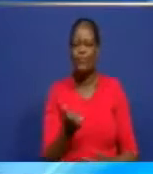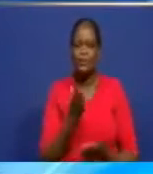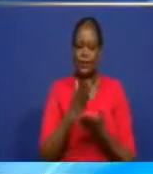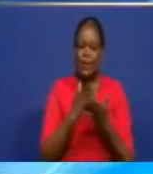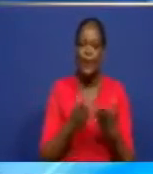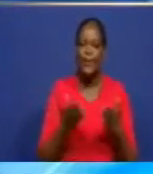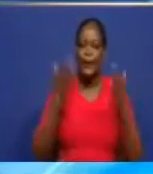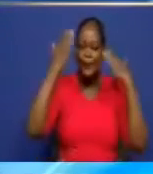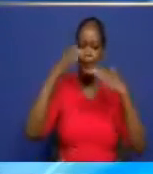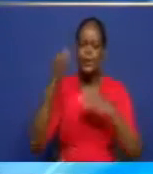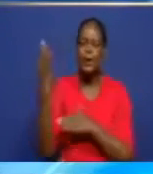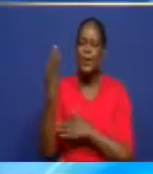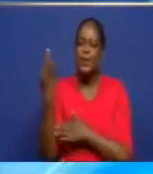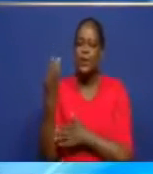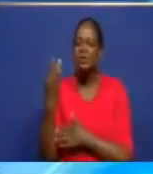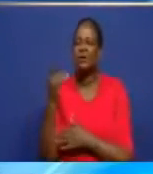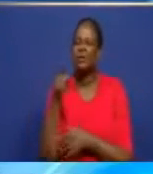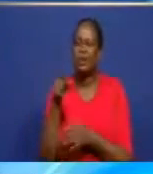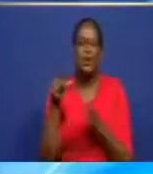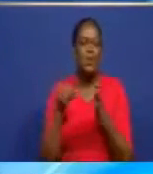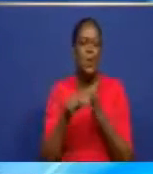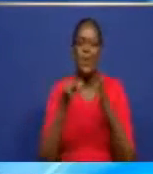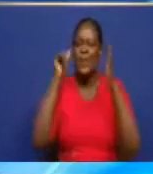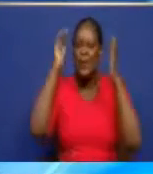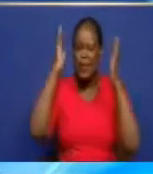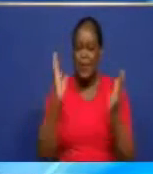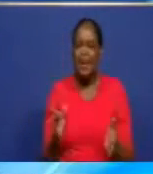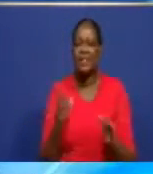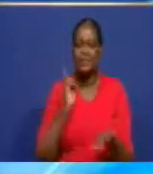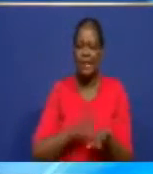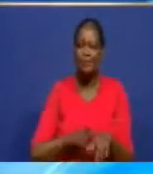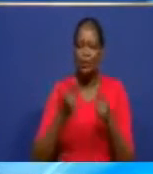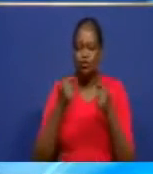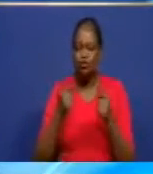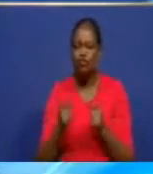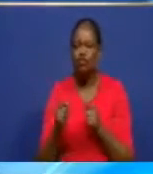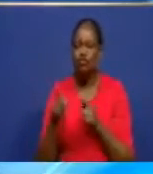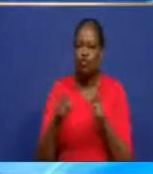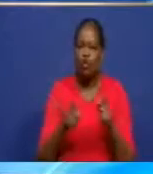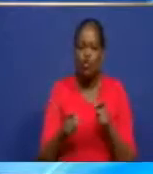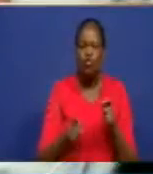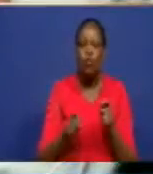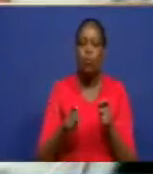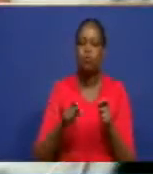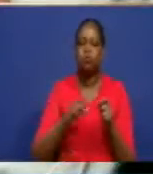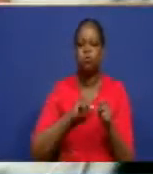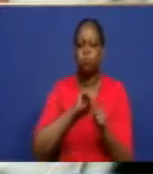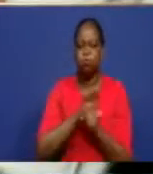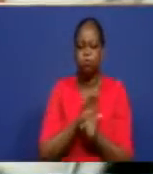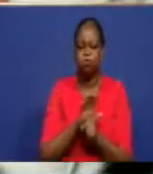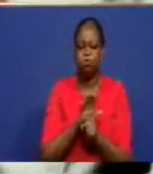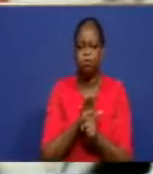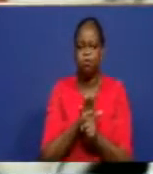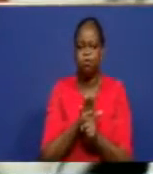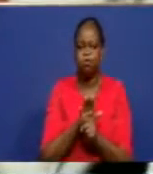this poses a threat to efforts of controlling spread of coronavirus in the region.